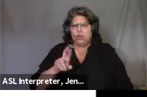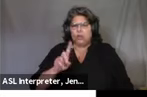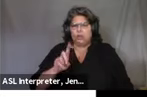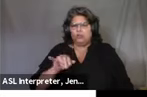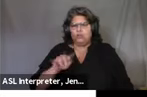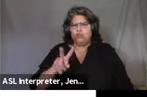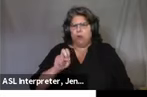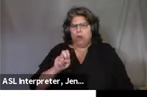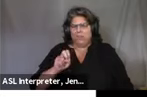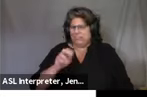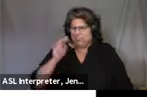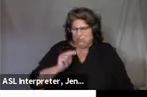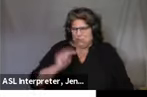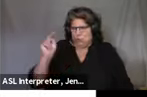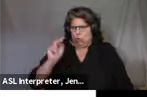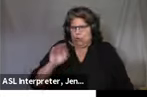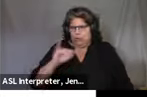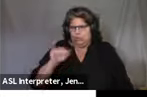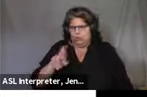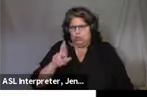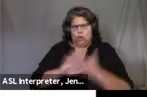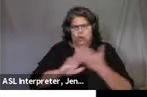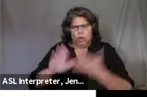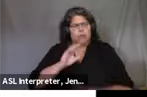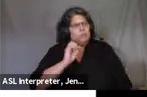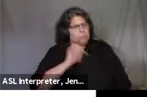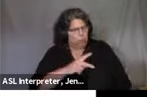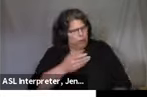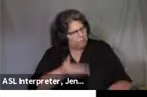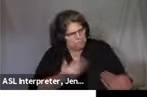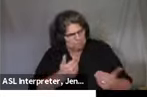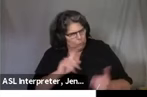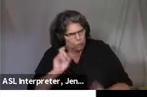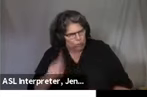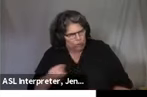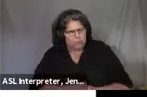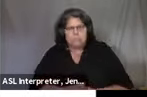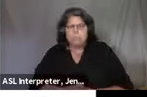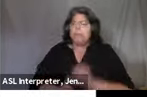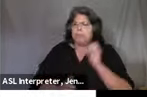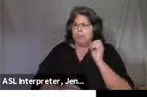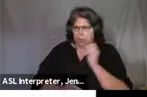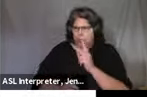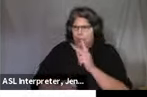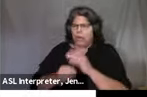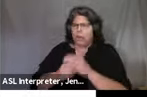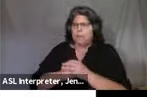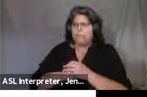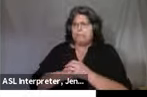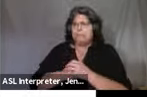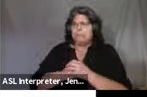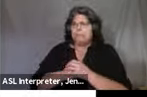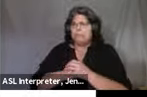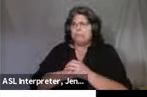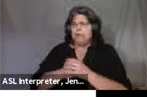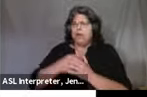college. Yes, you may ask your question. Okay,